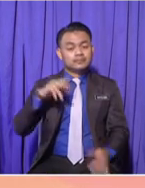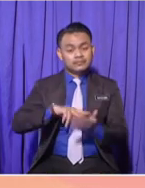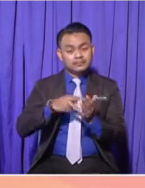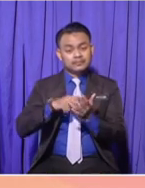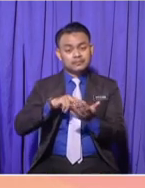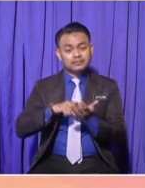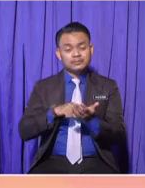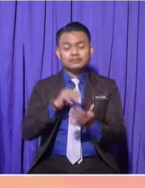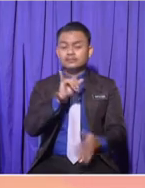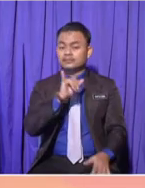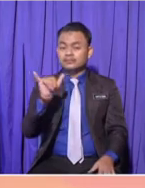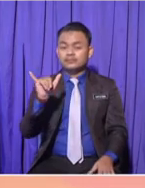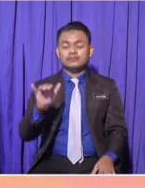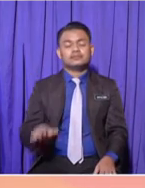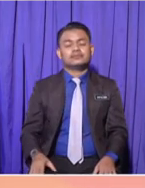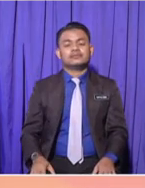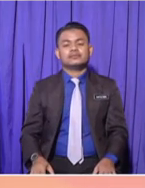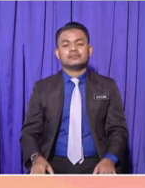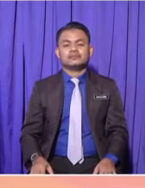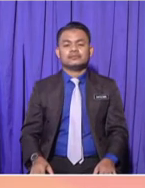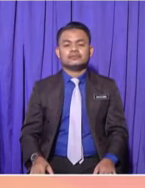them all together.